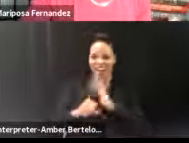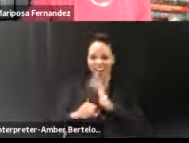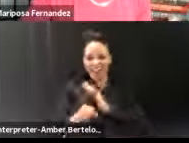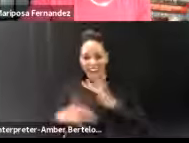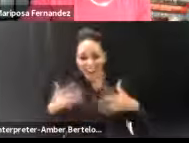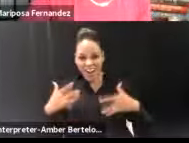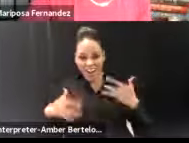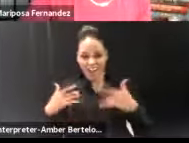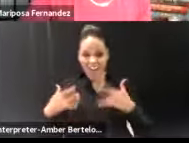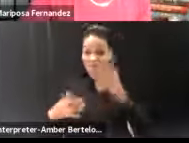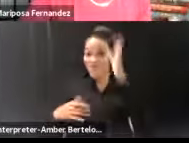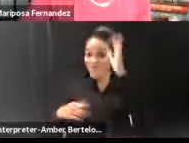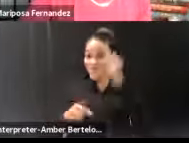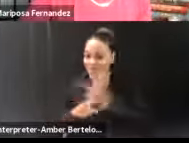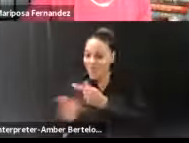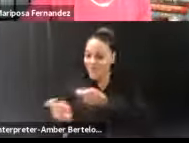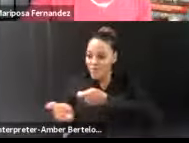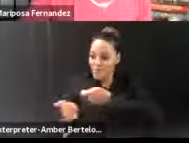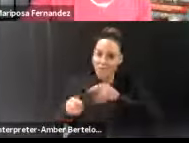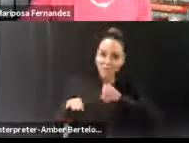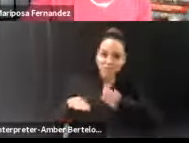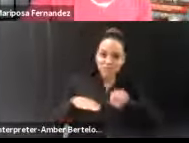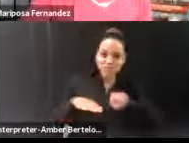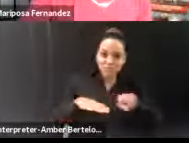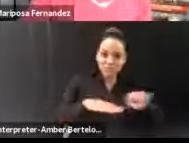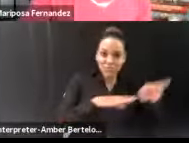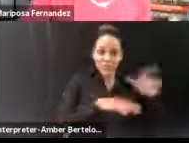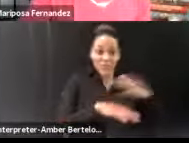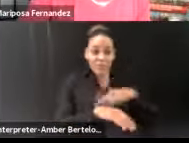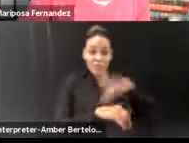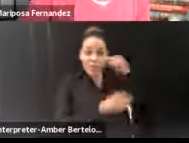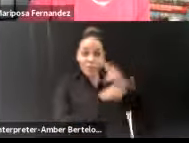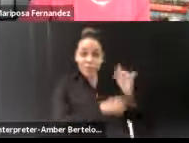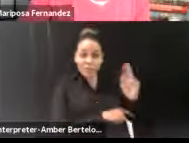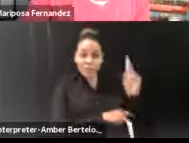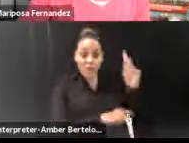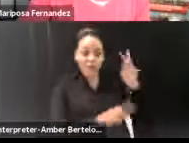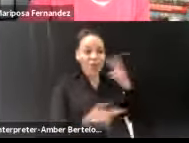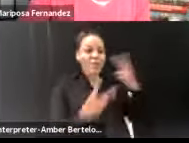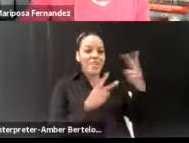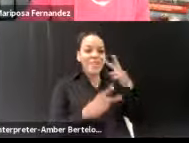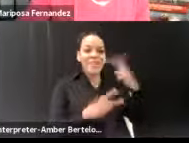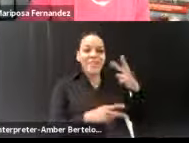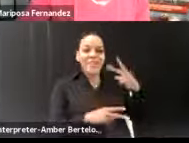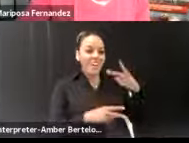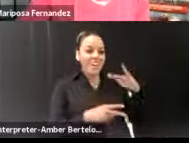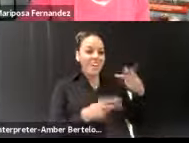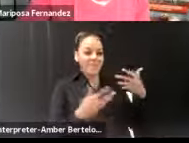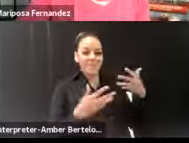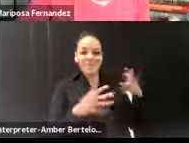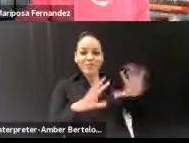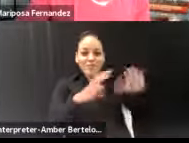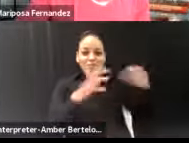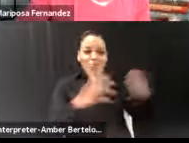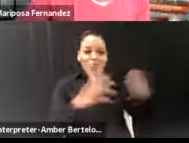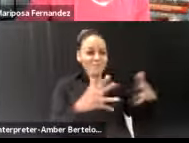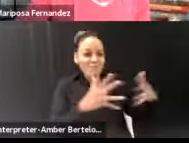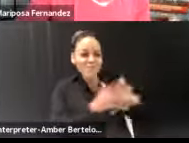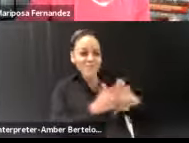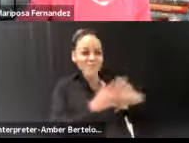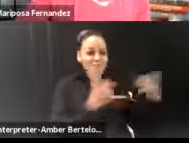big brother. My brother's park, where the Boulevard Lions played touch football, ripped jeans,